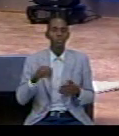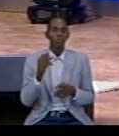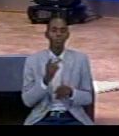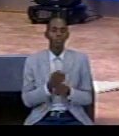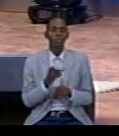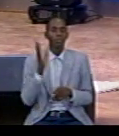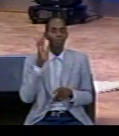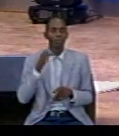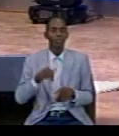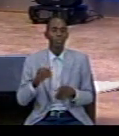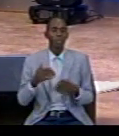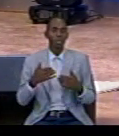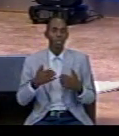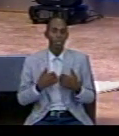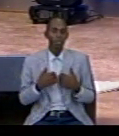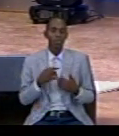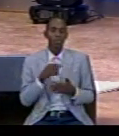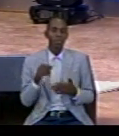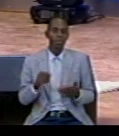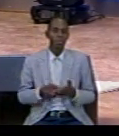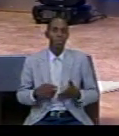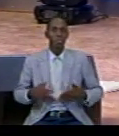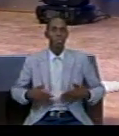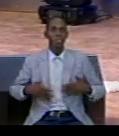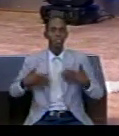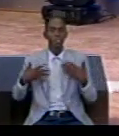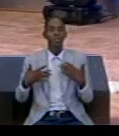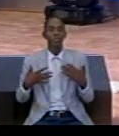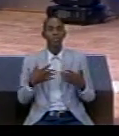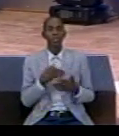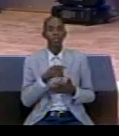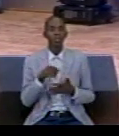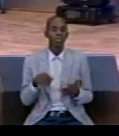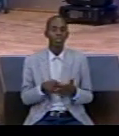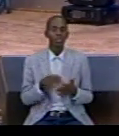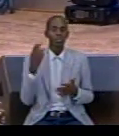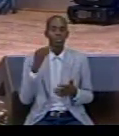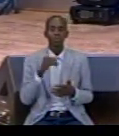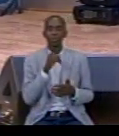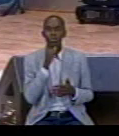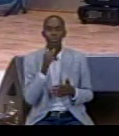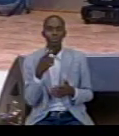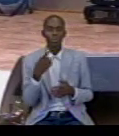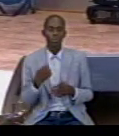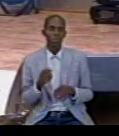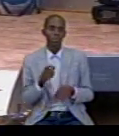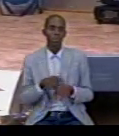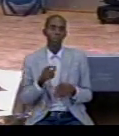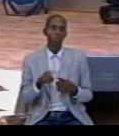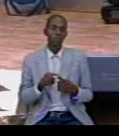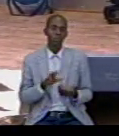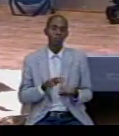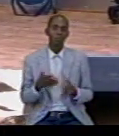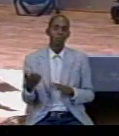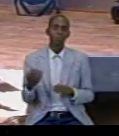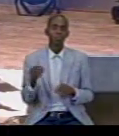going to have this life, and this was not the time to die.